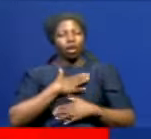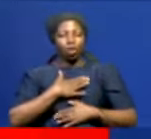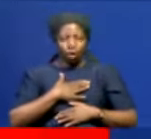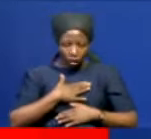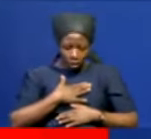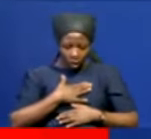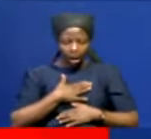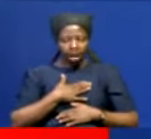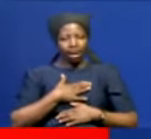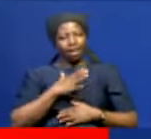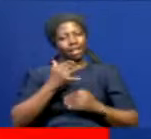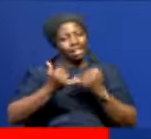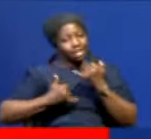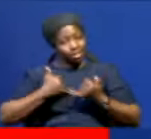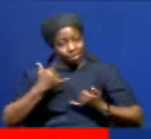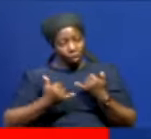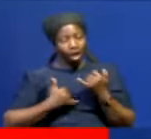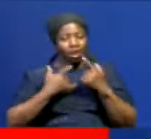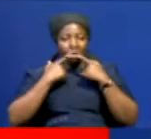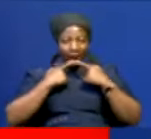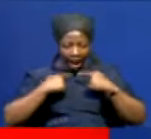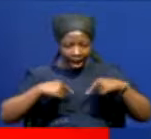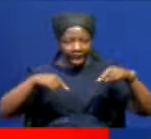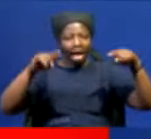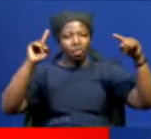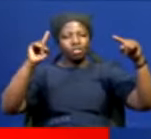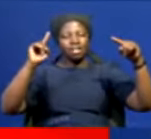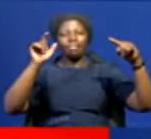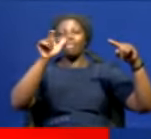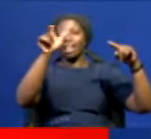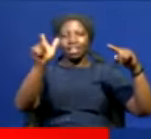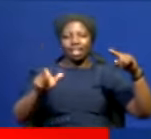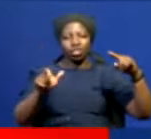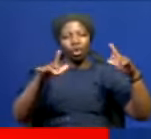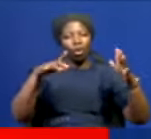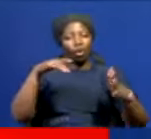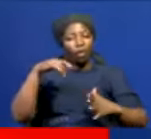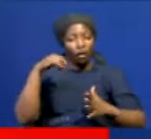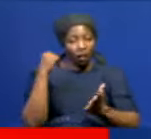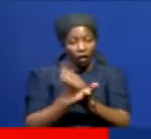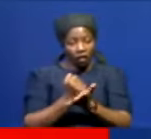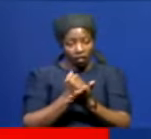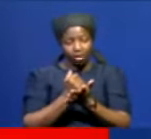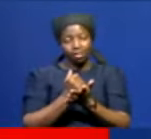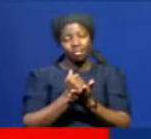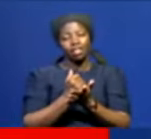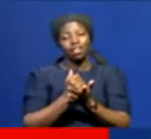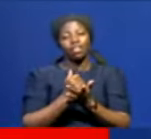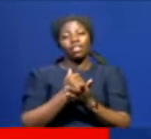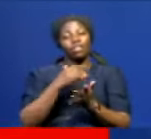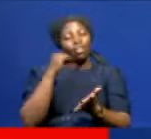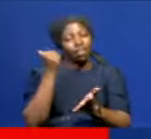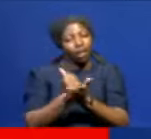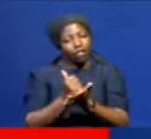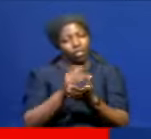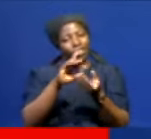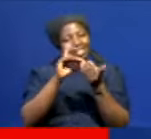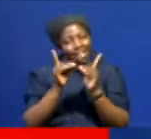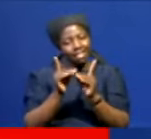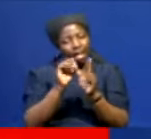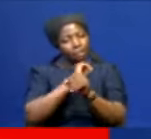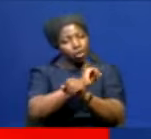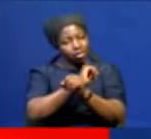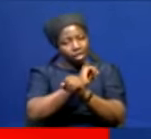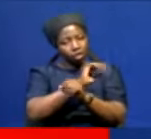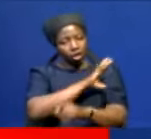and privilege to declare the Regional Office of the Office of the Data Protection